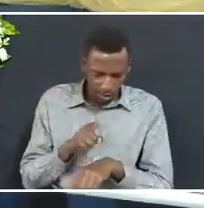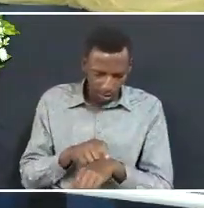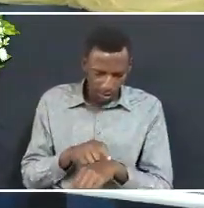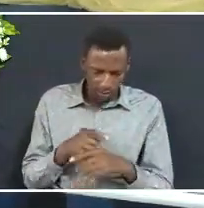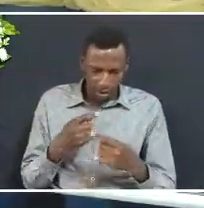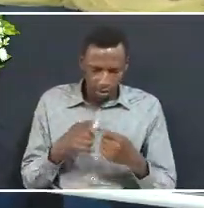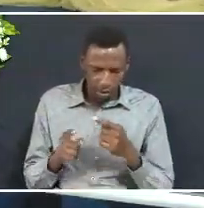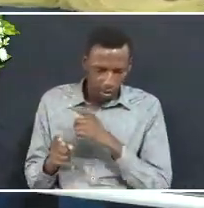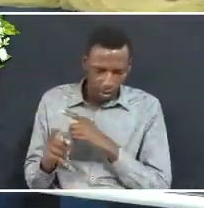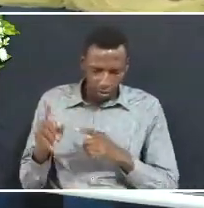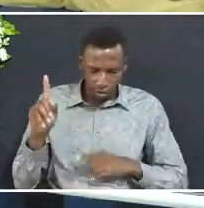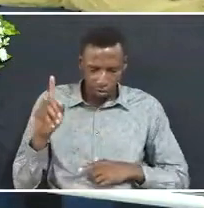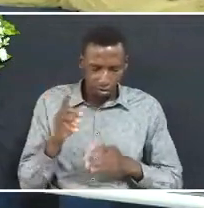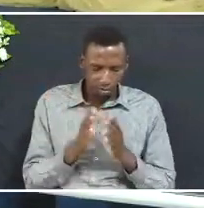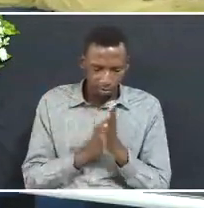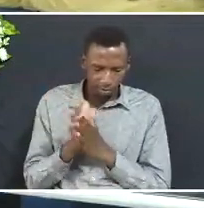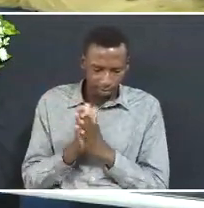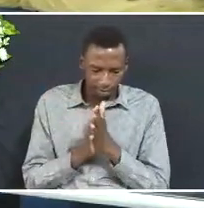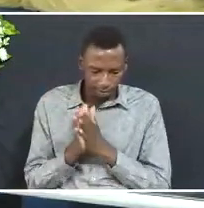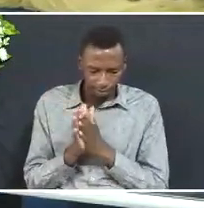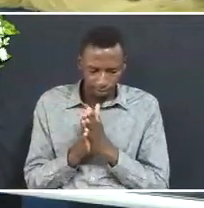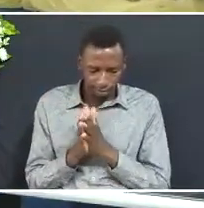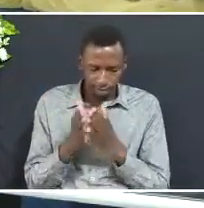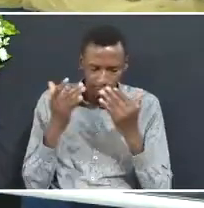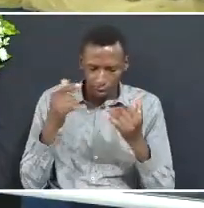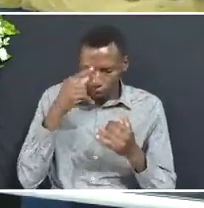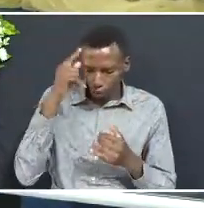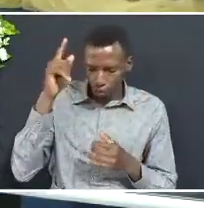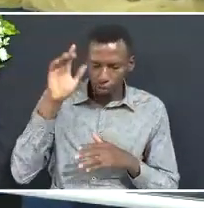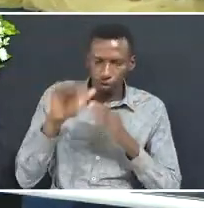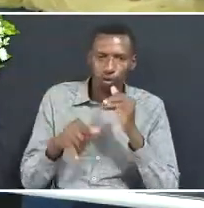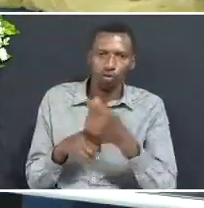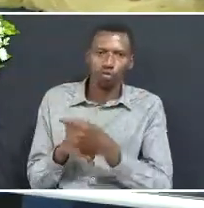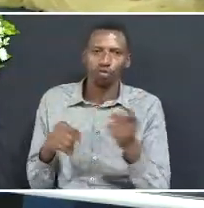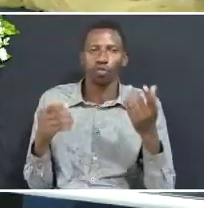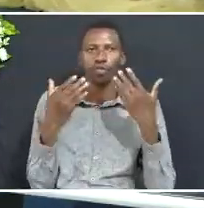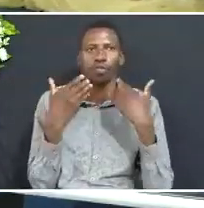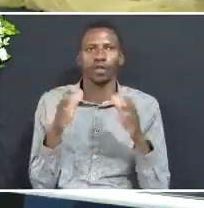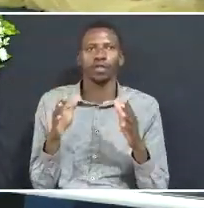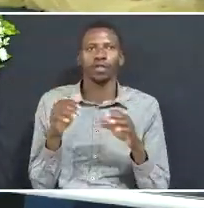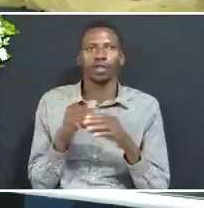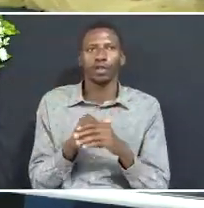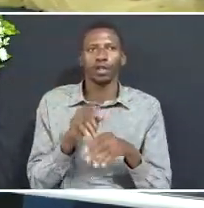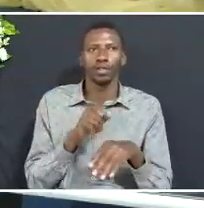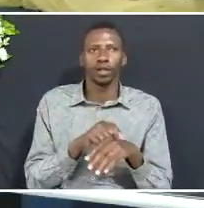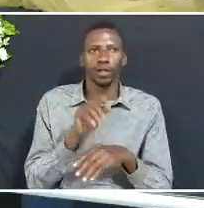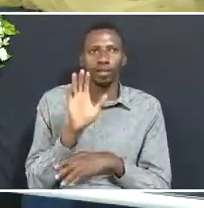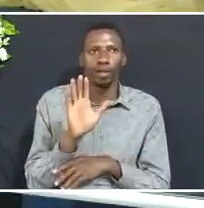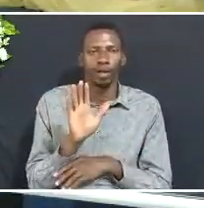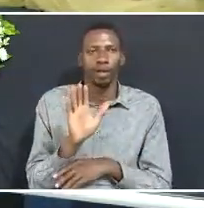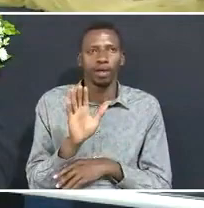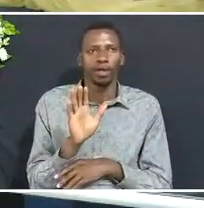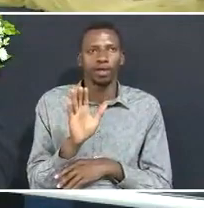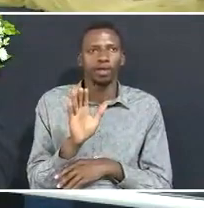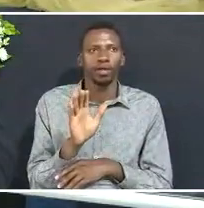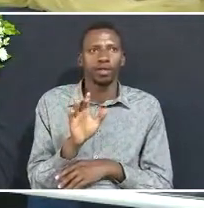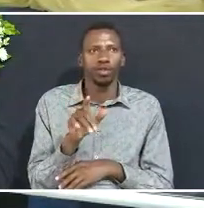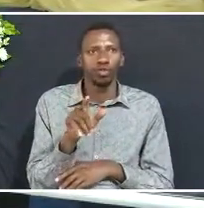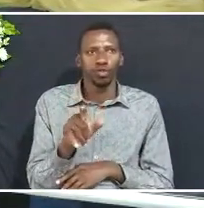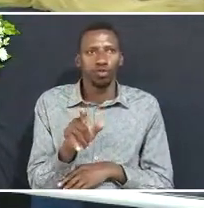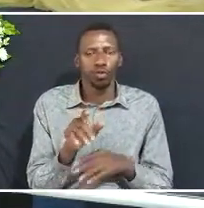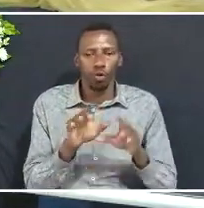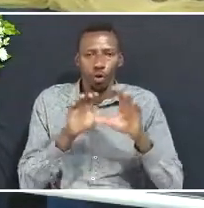is interested. Now that he has called you, in the time he called you, you are old in this church, you are new